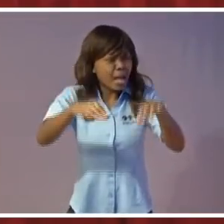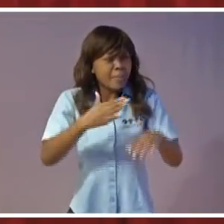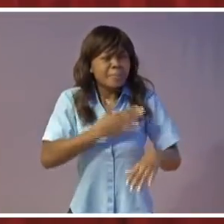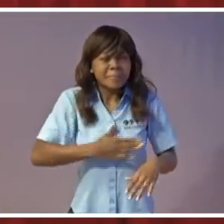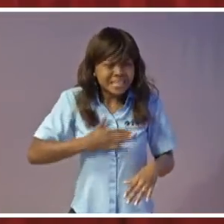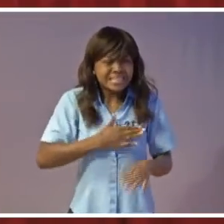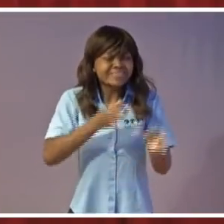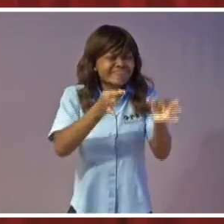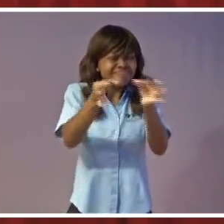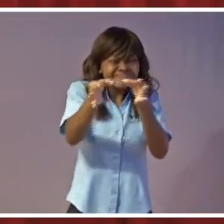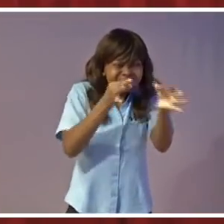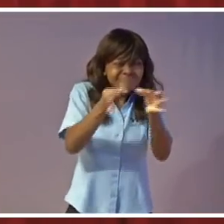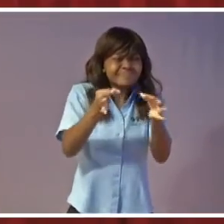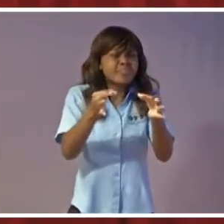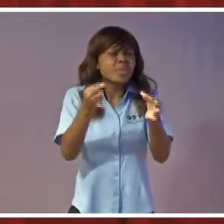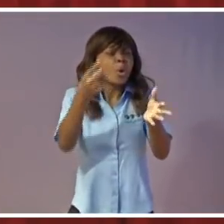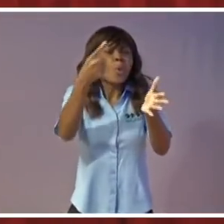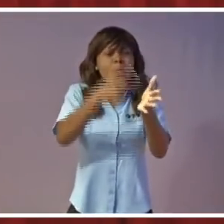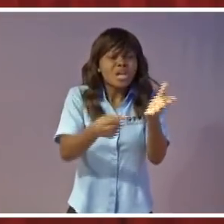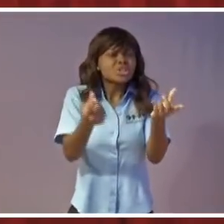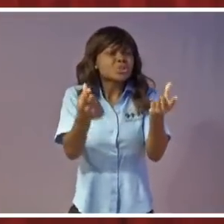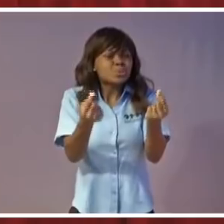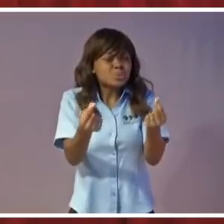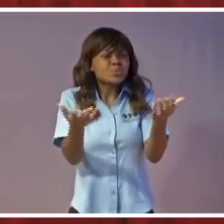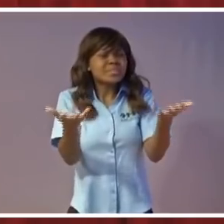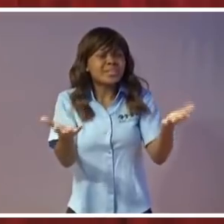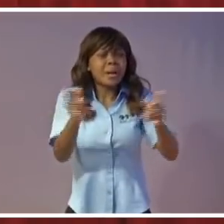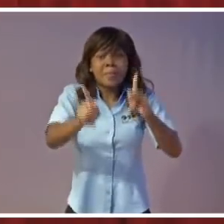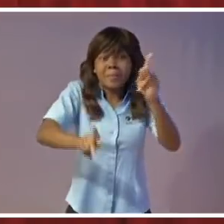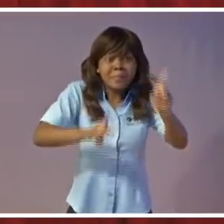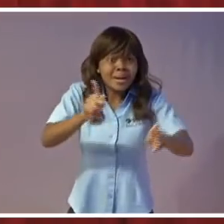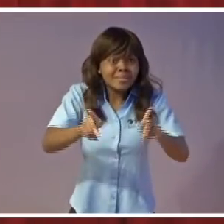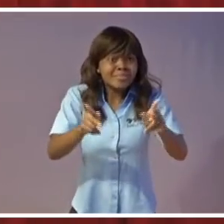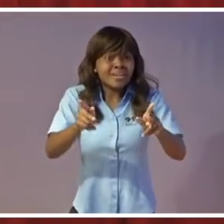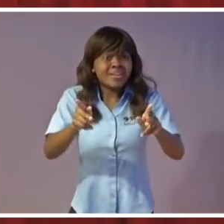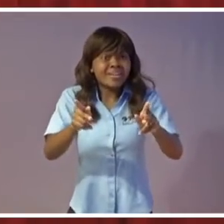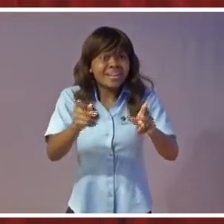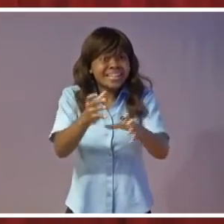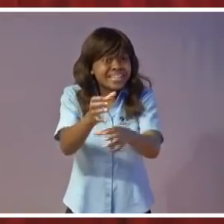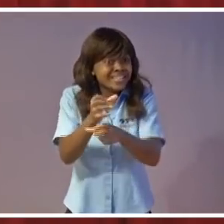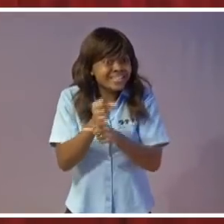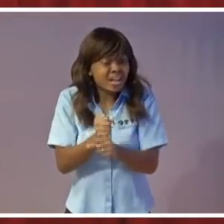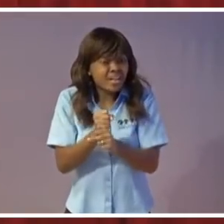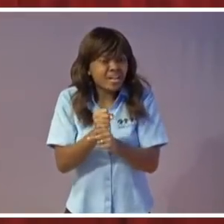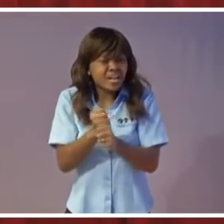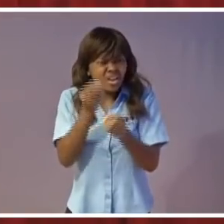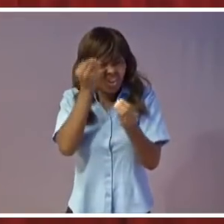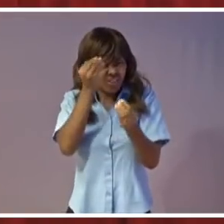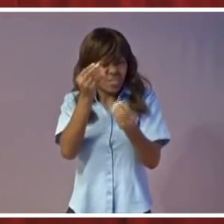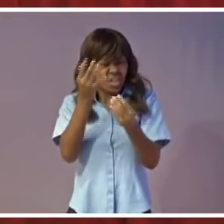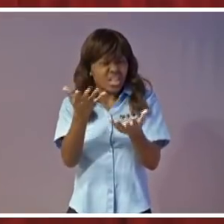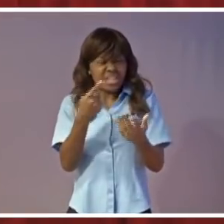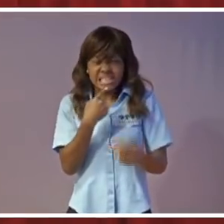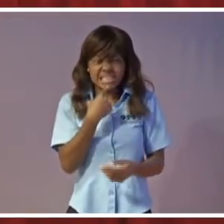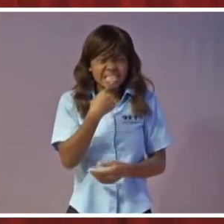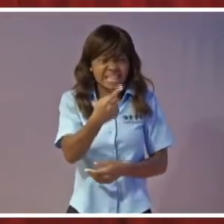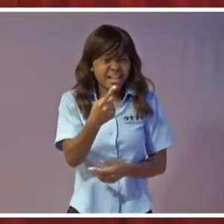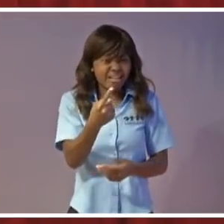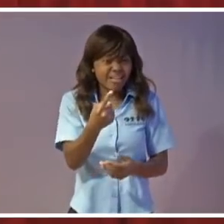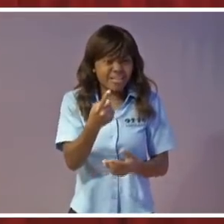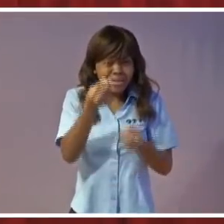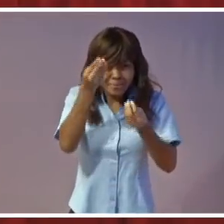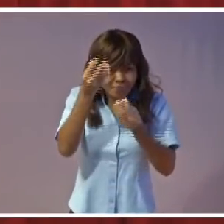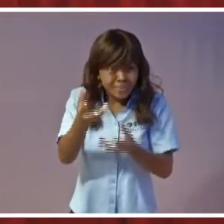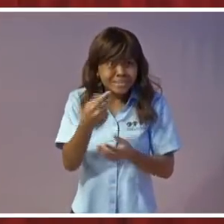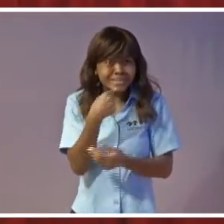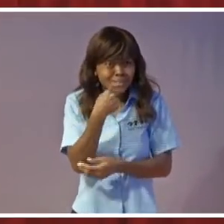that, how persons should act? Because they're being advised, get your PCR, but if you test positive on your antigen, it's a good indication you have COVID. I